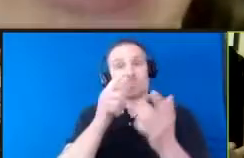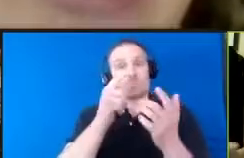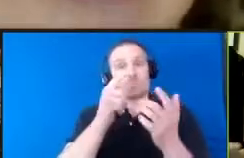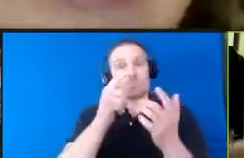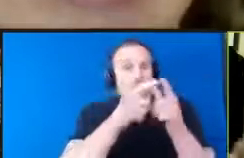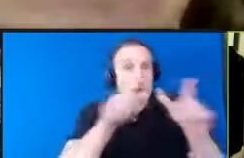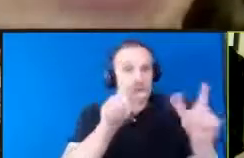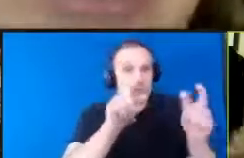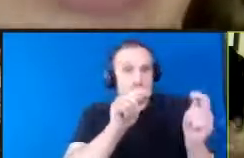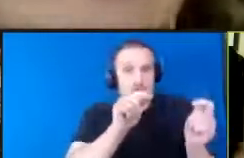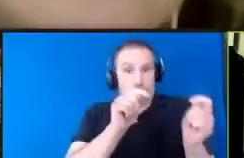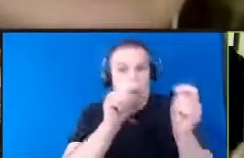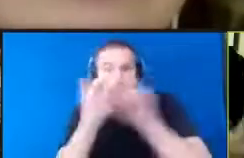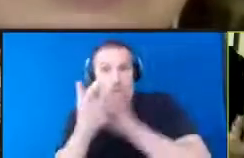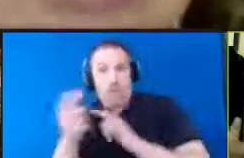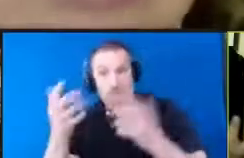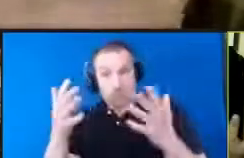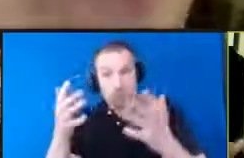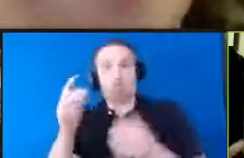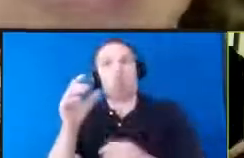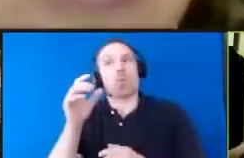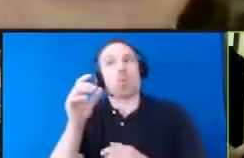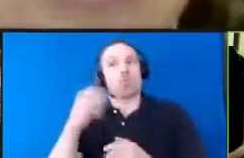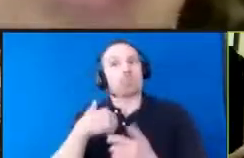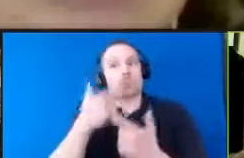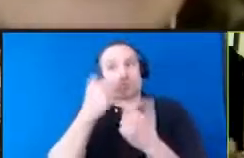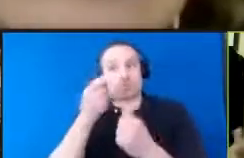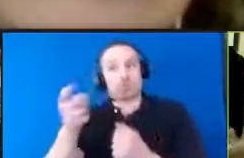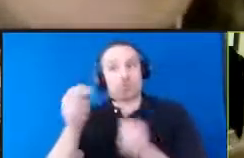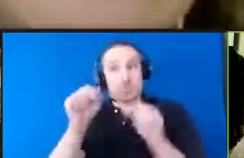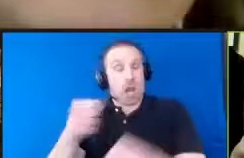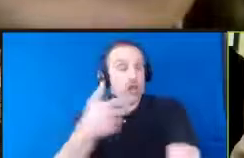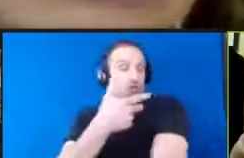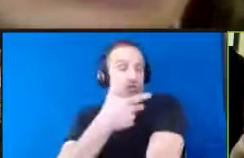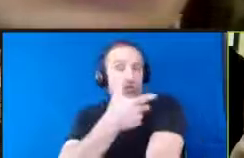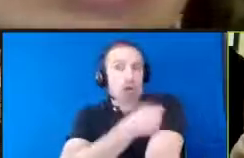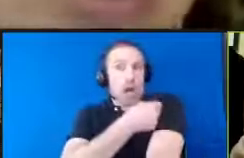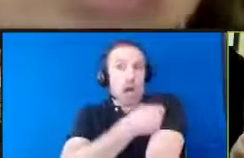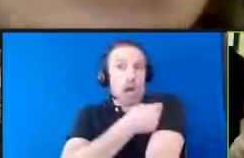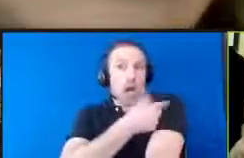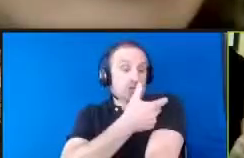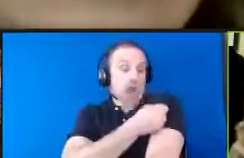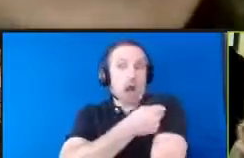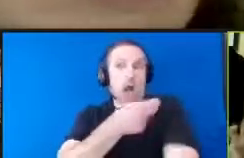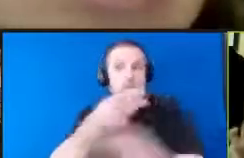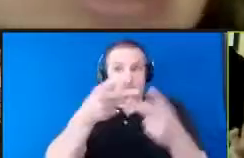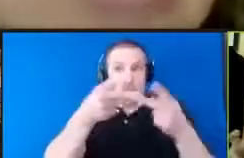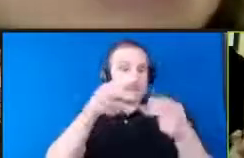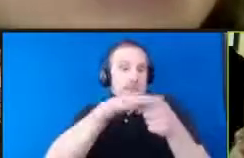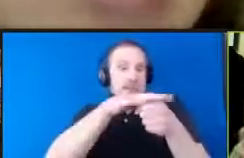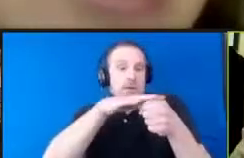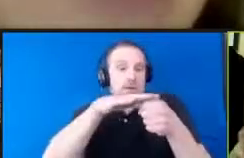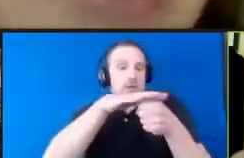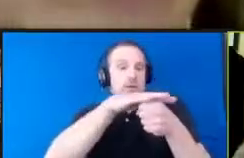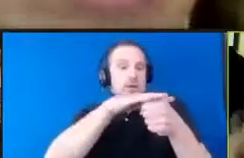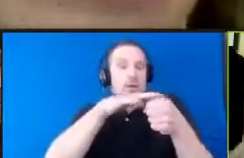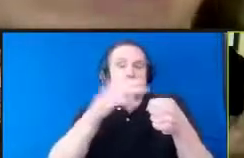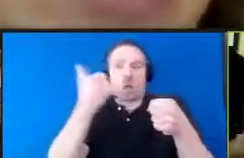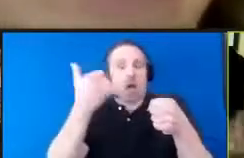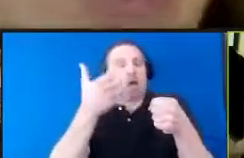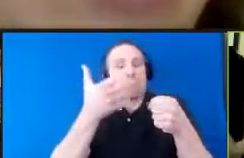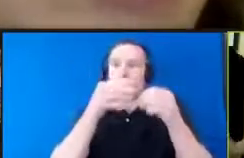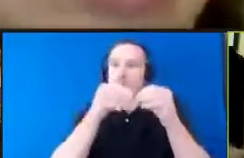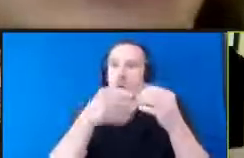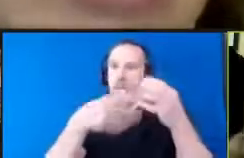also expanding potentially vaccine sites to into communities, and